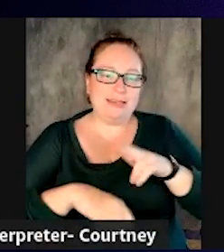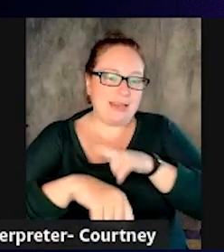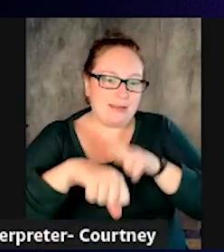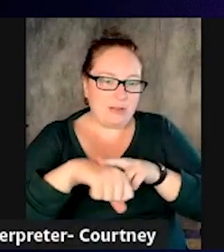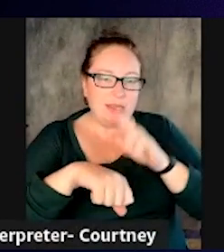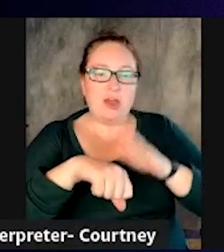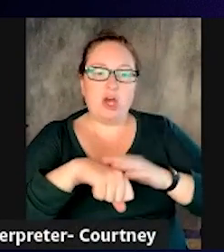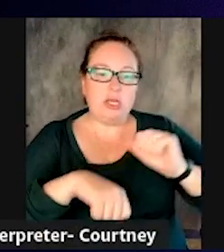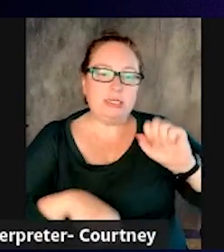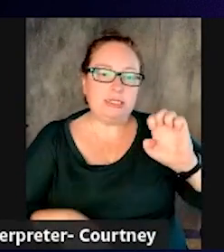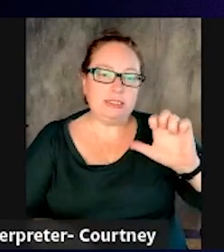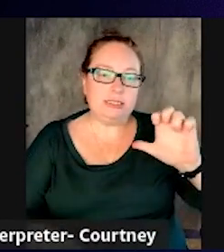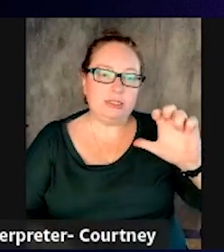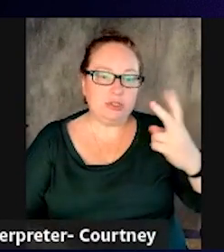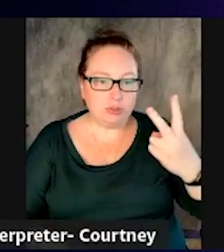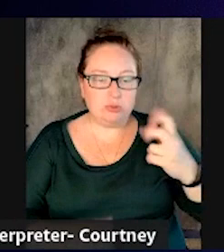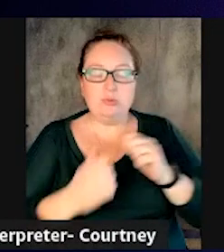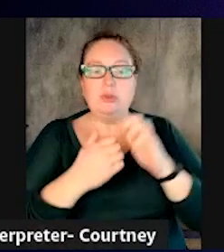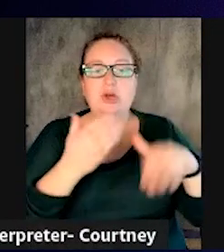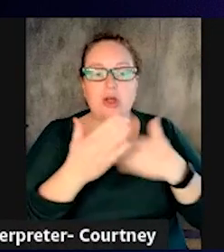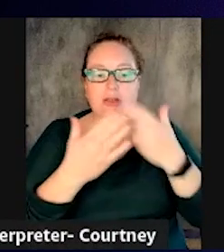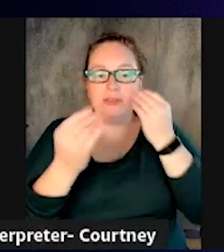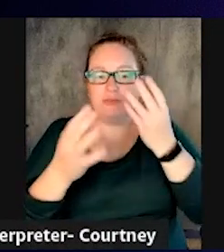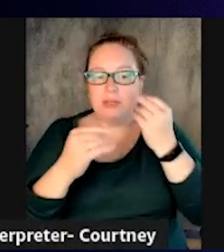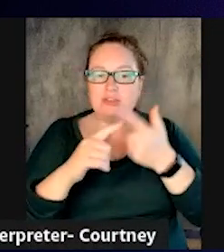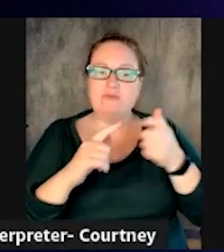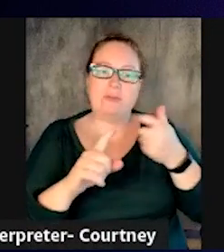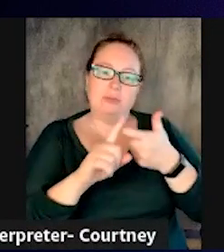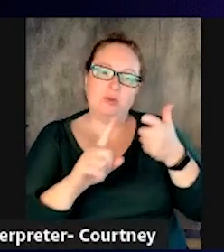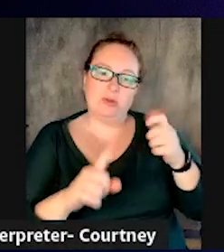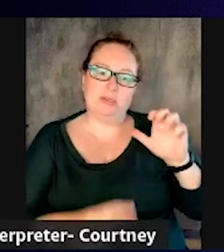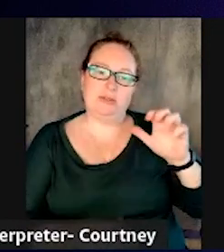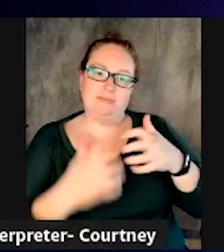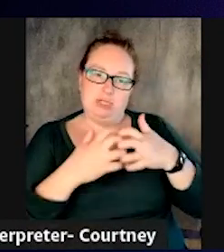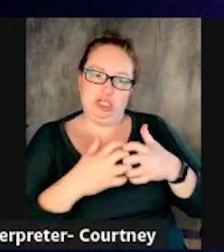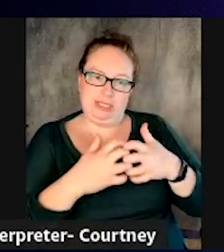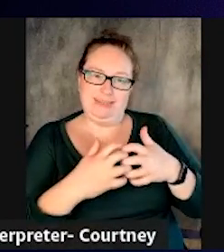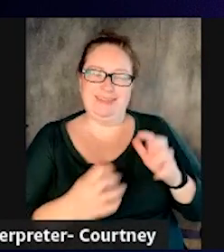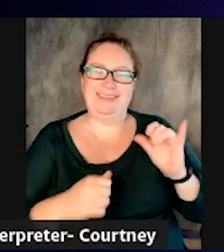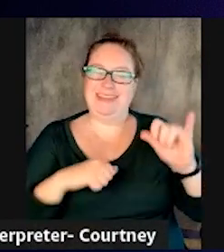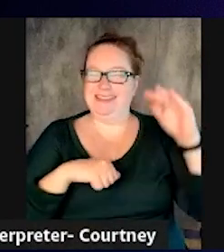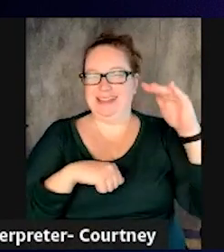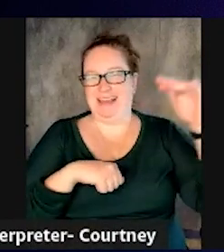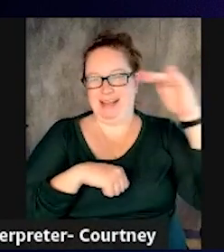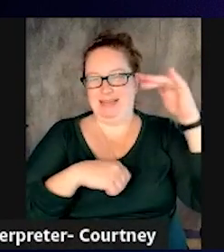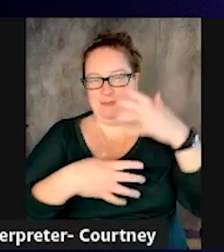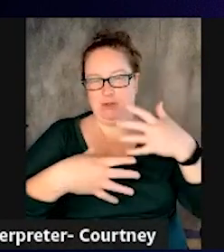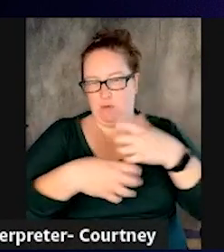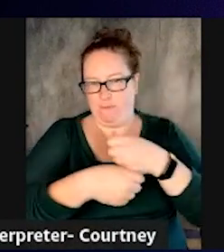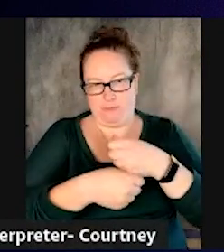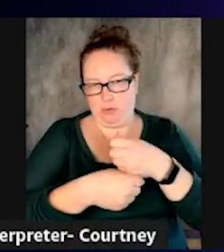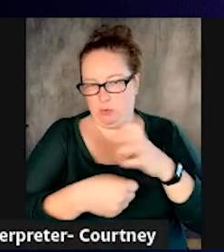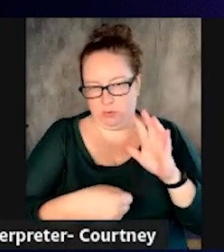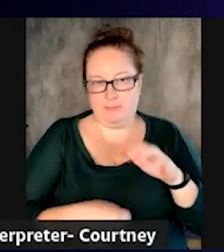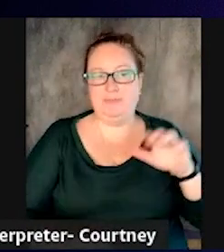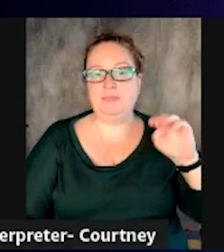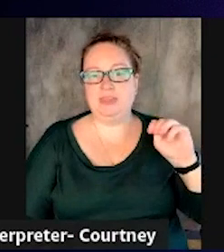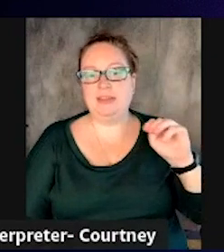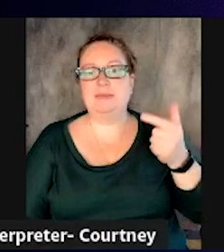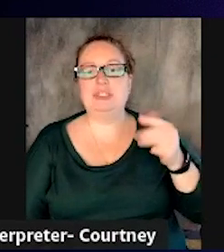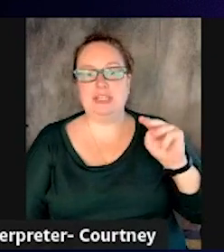with all of your information from your source machines. That's just a really high-level overview of what MGN